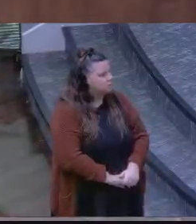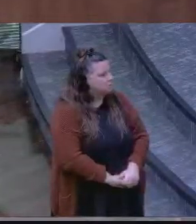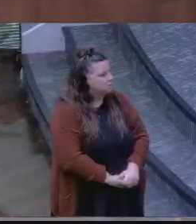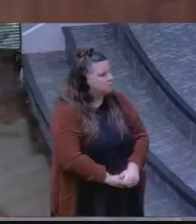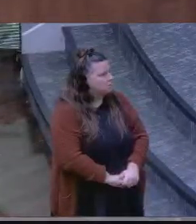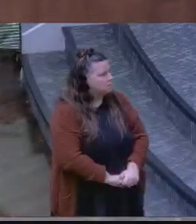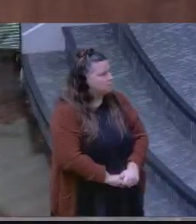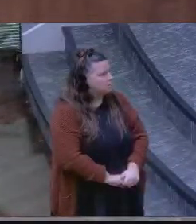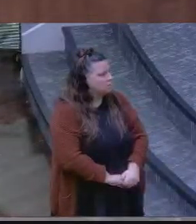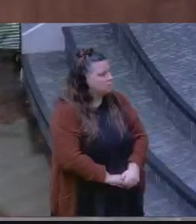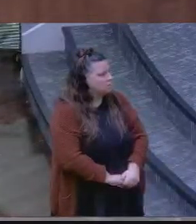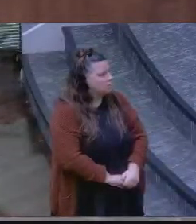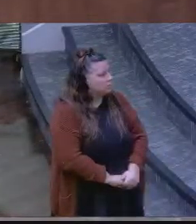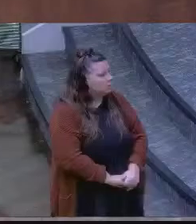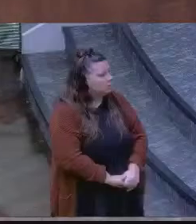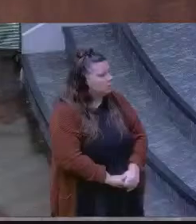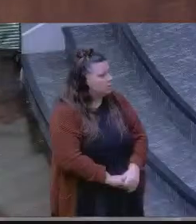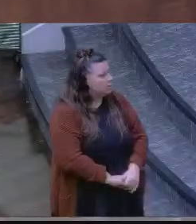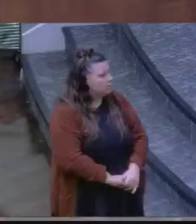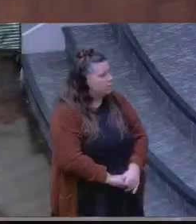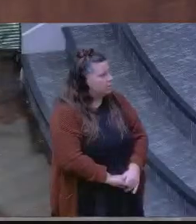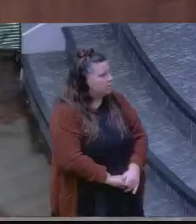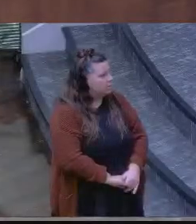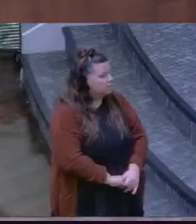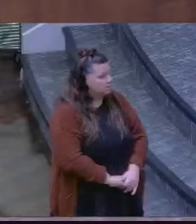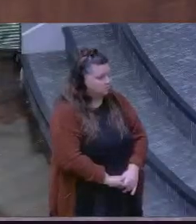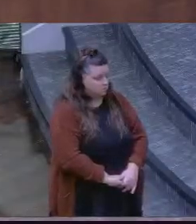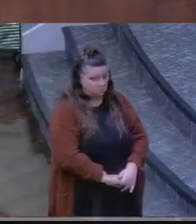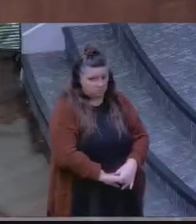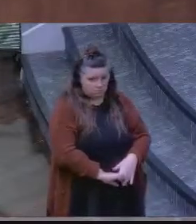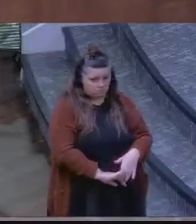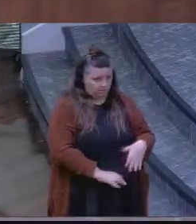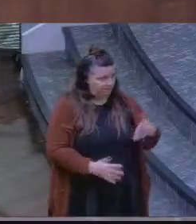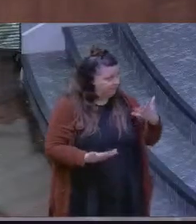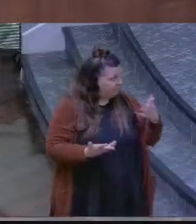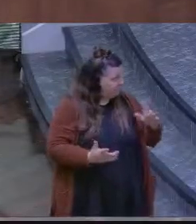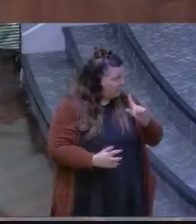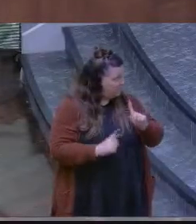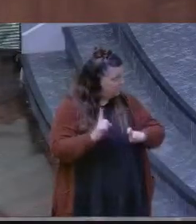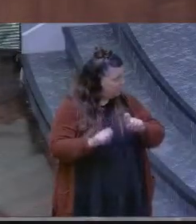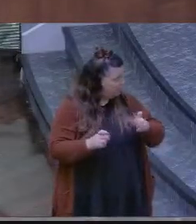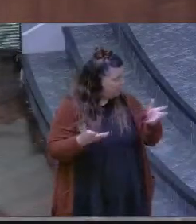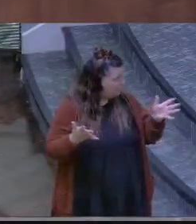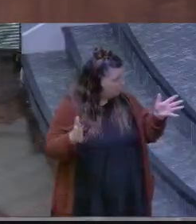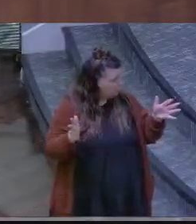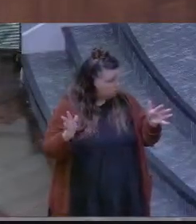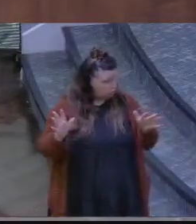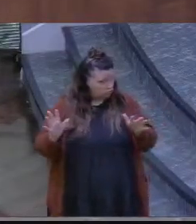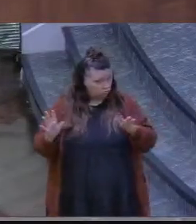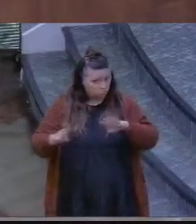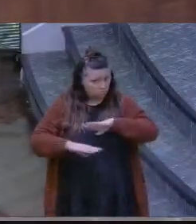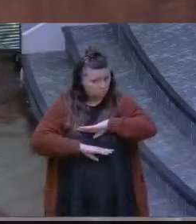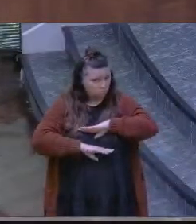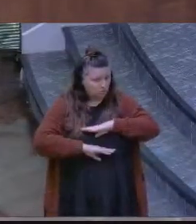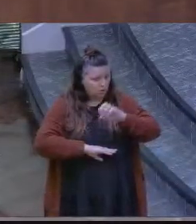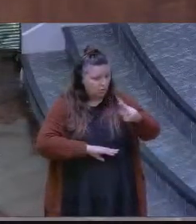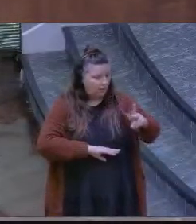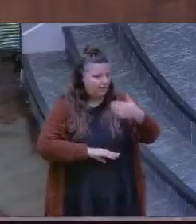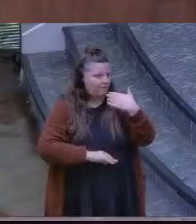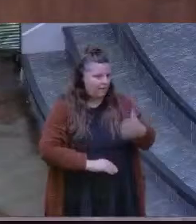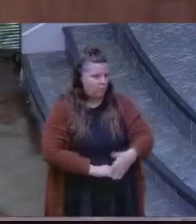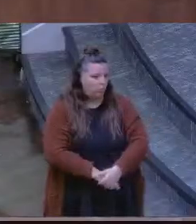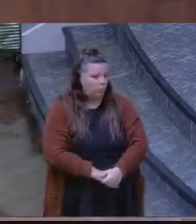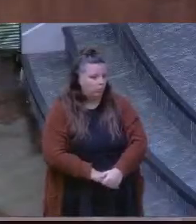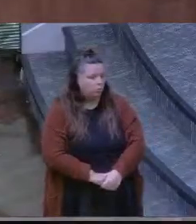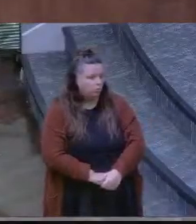All right. Has everyone addressed the questions that they have for the facilities update? Okay, thank you so much,